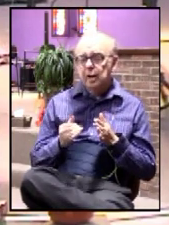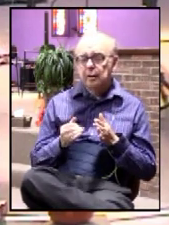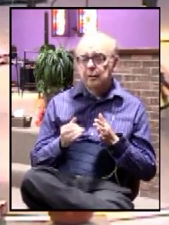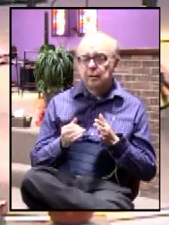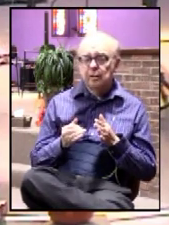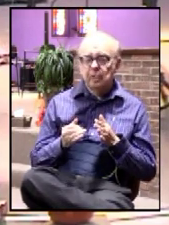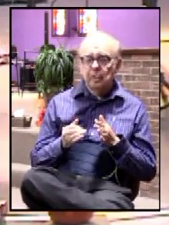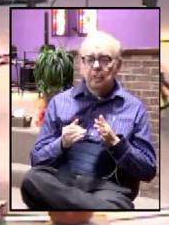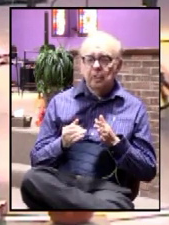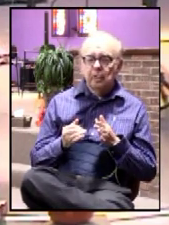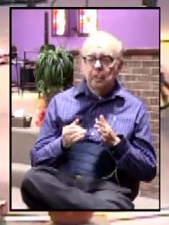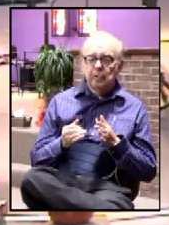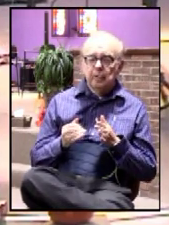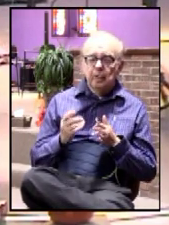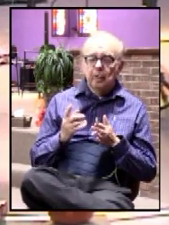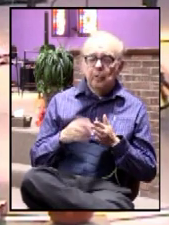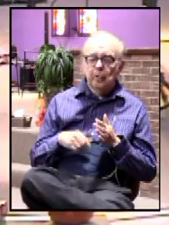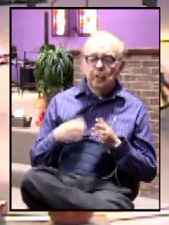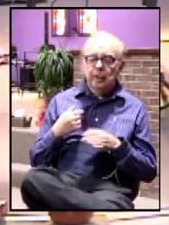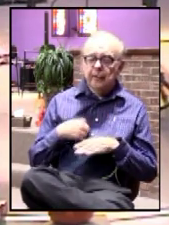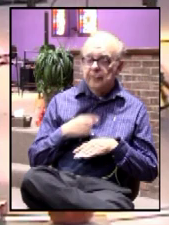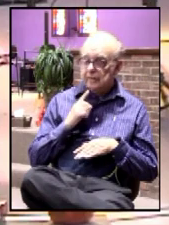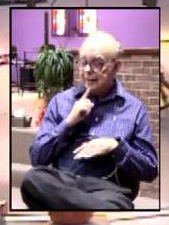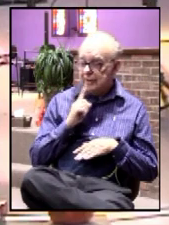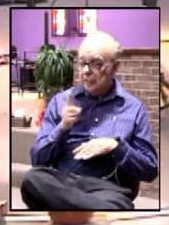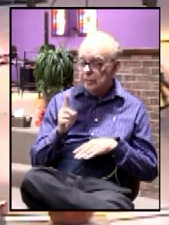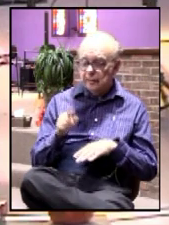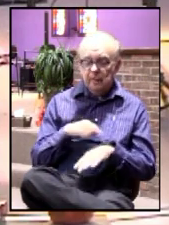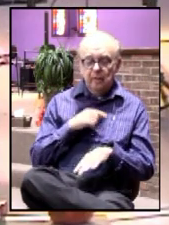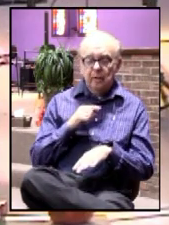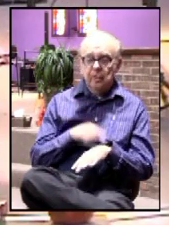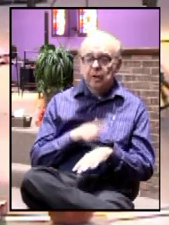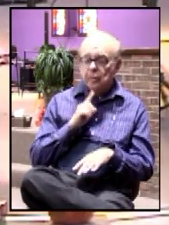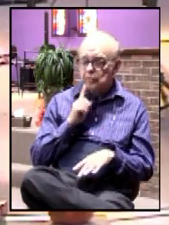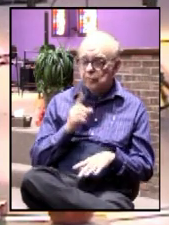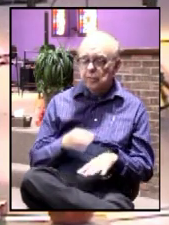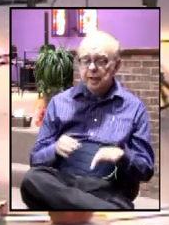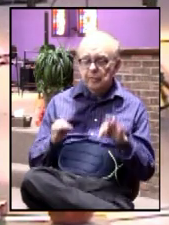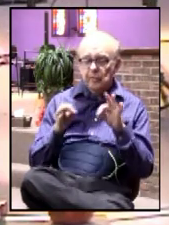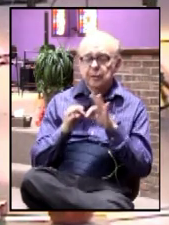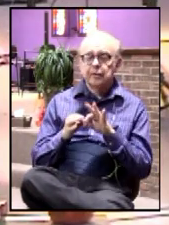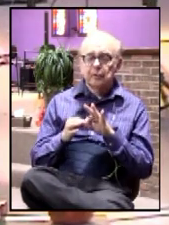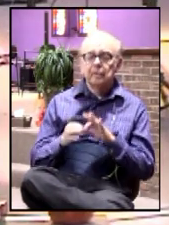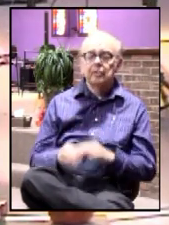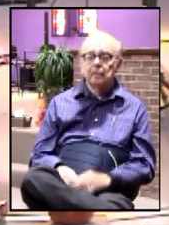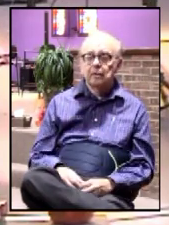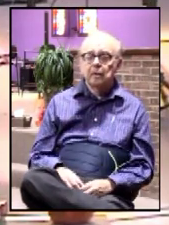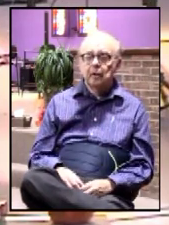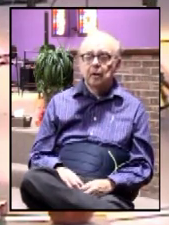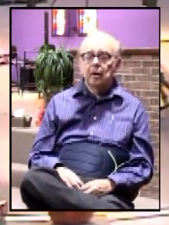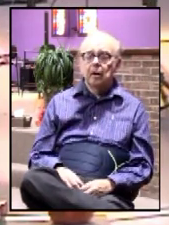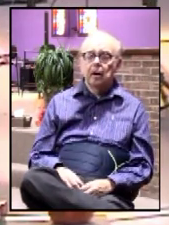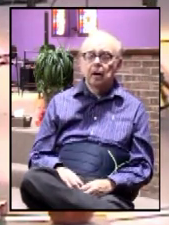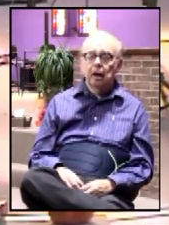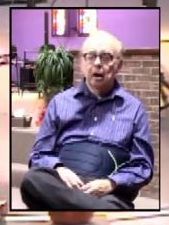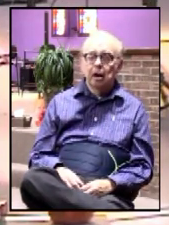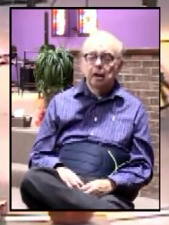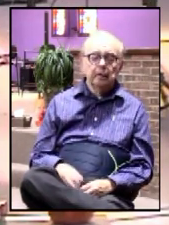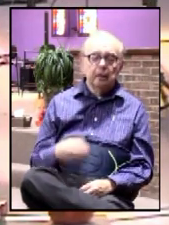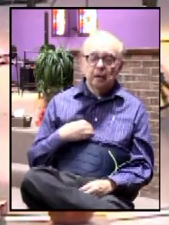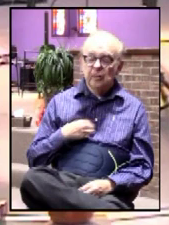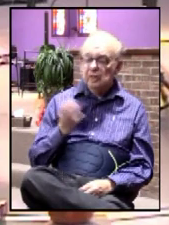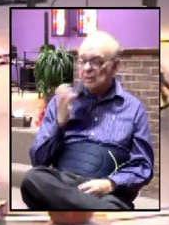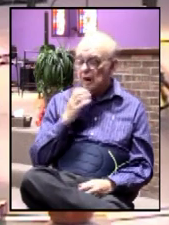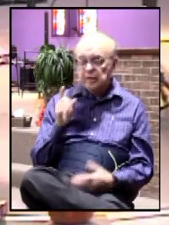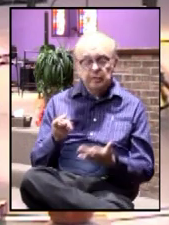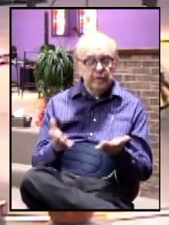why what I've been telling you for a long time is important. I'm not harping on